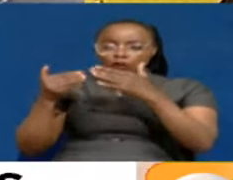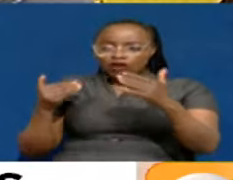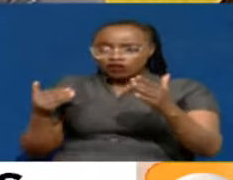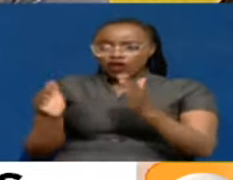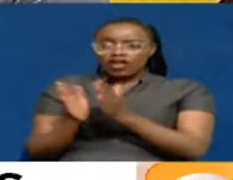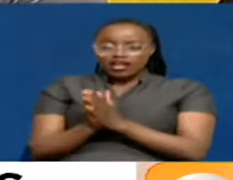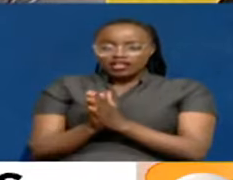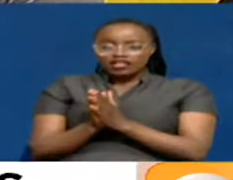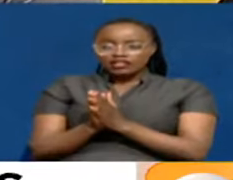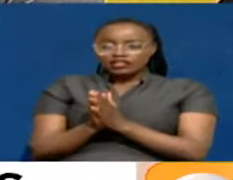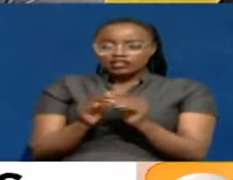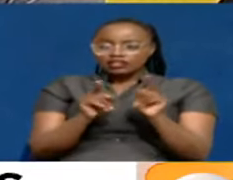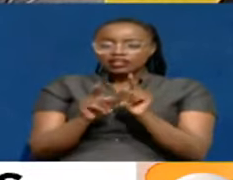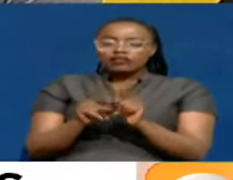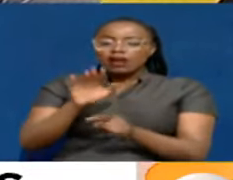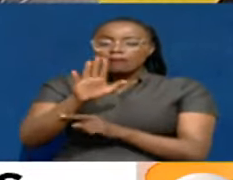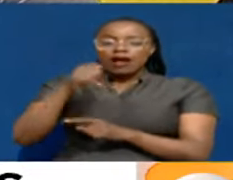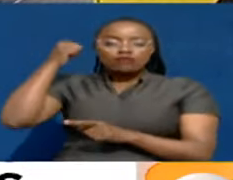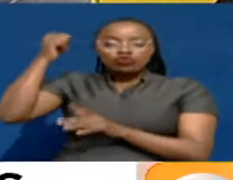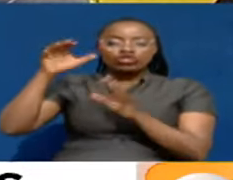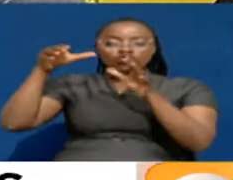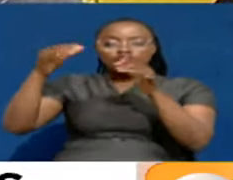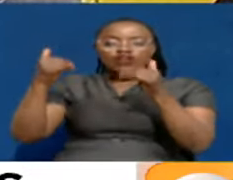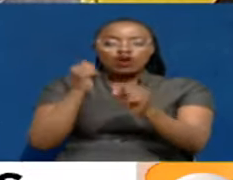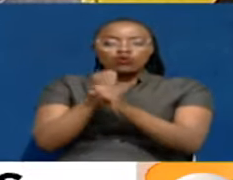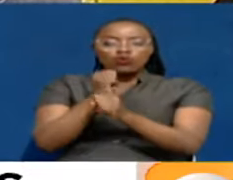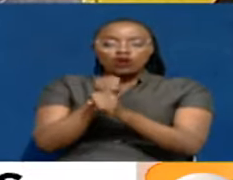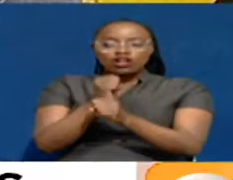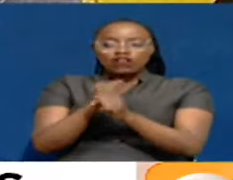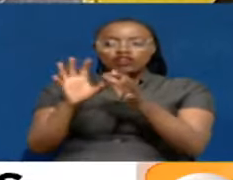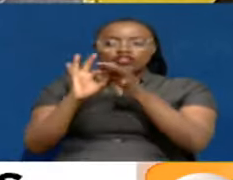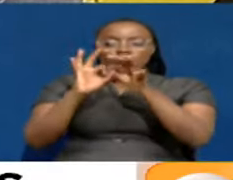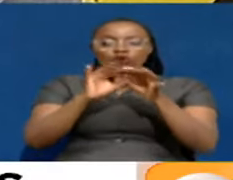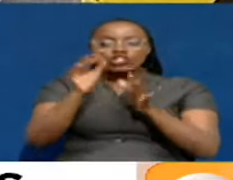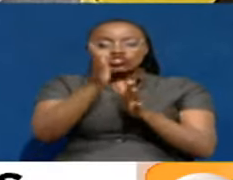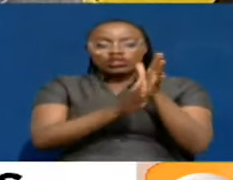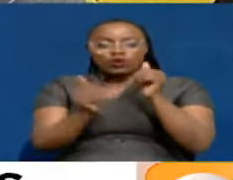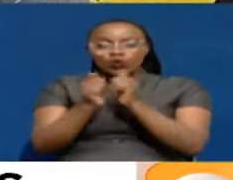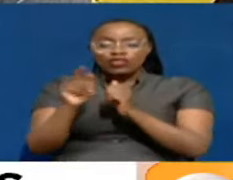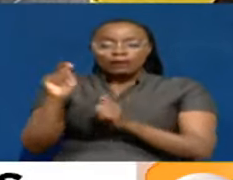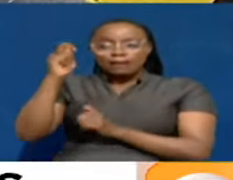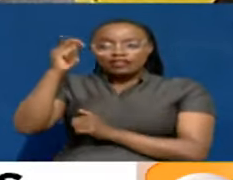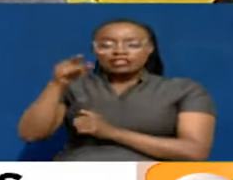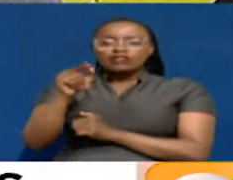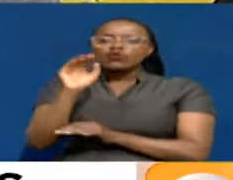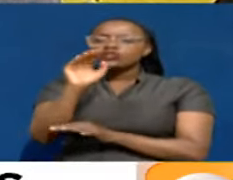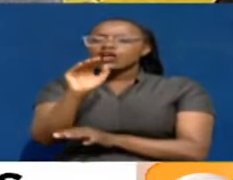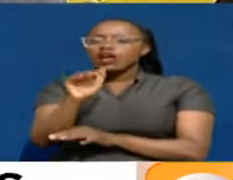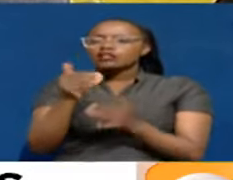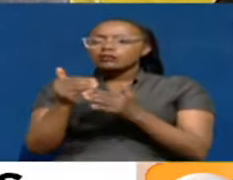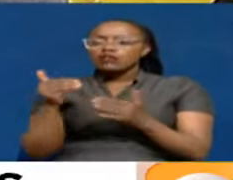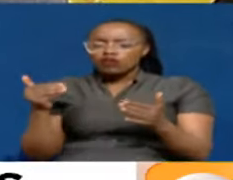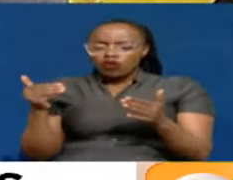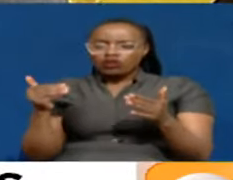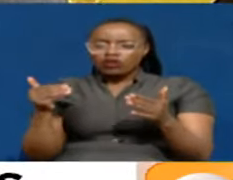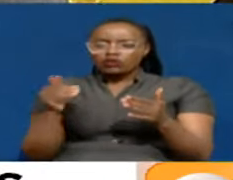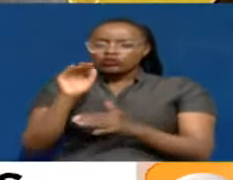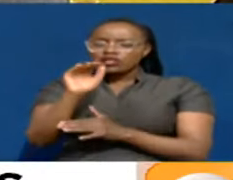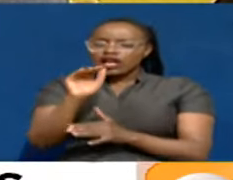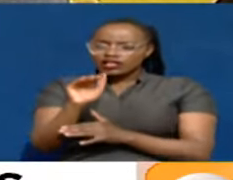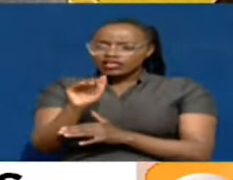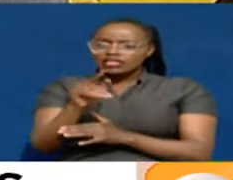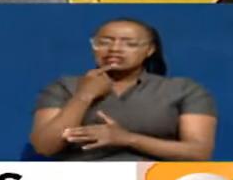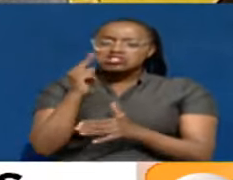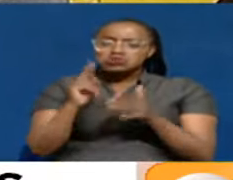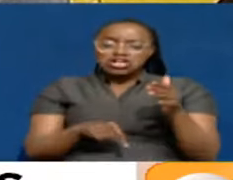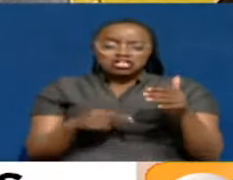And his party is currently working on a coalition arrangement with the president. He was asked a little bit earlier,